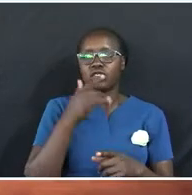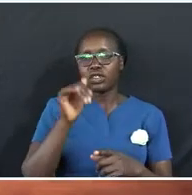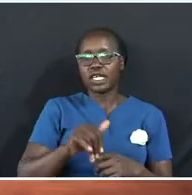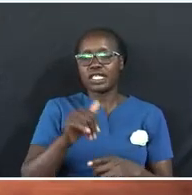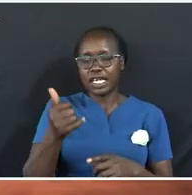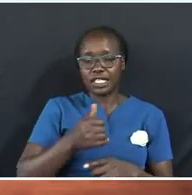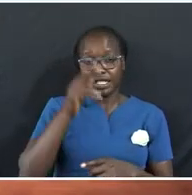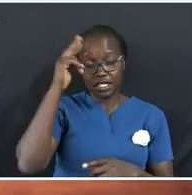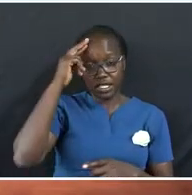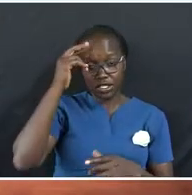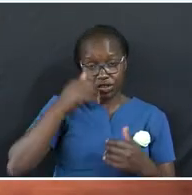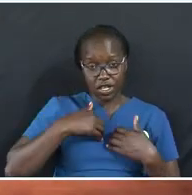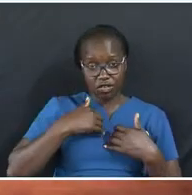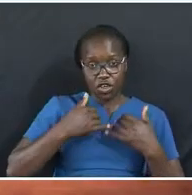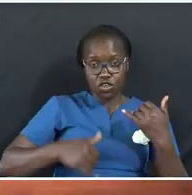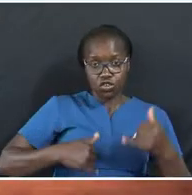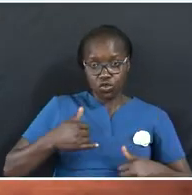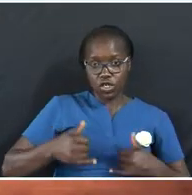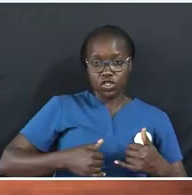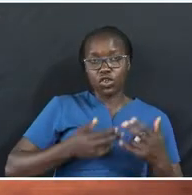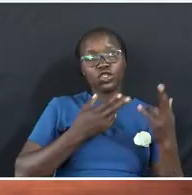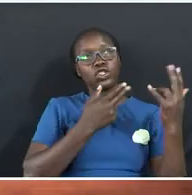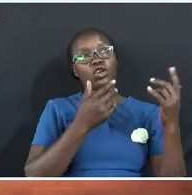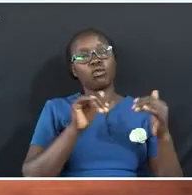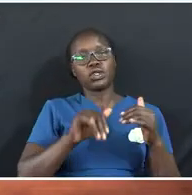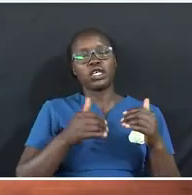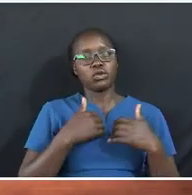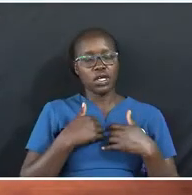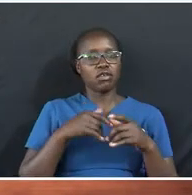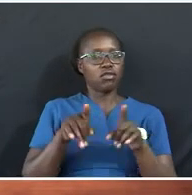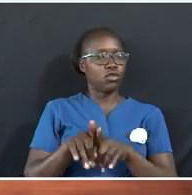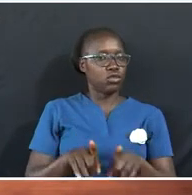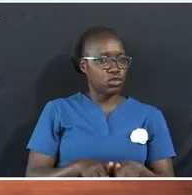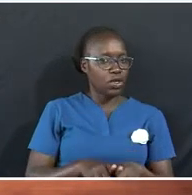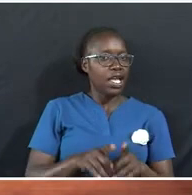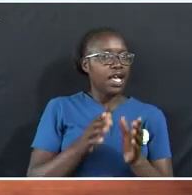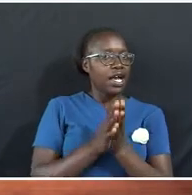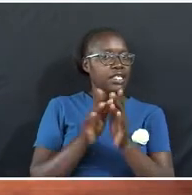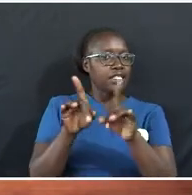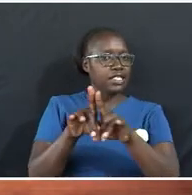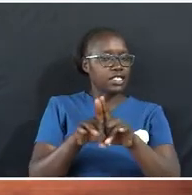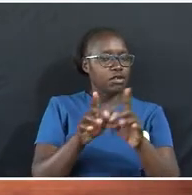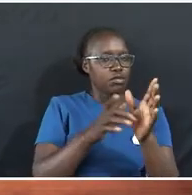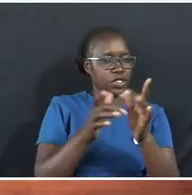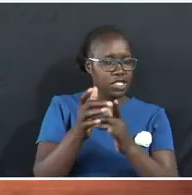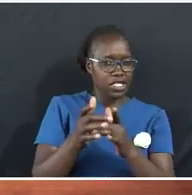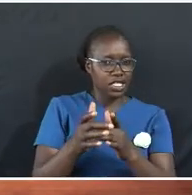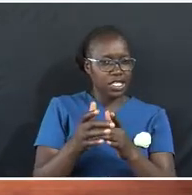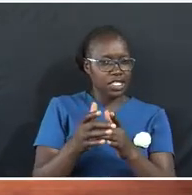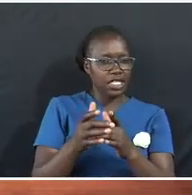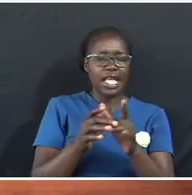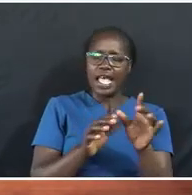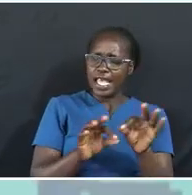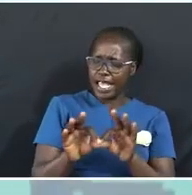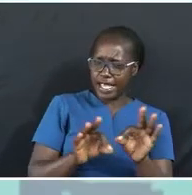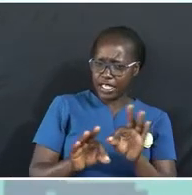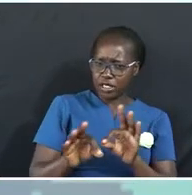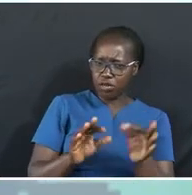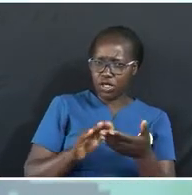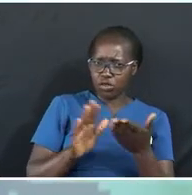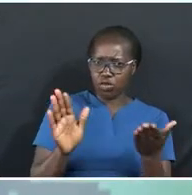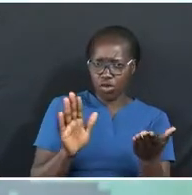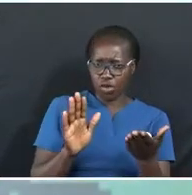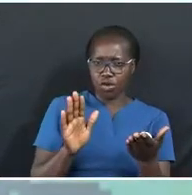reason to enjoy and have a hope like the one that we have. But the same Jesus explained further, what does it